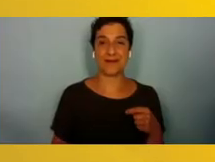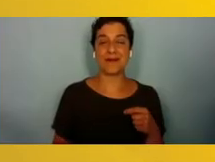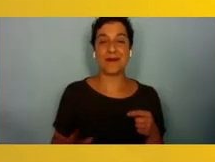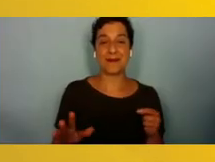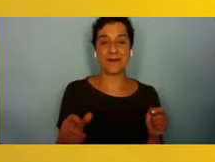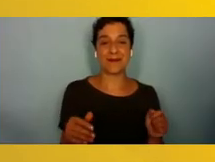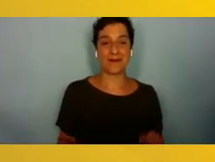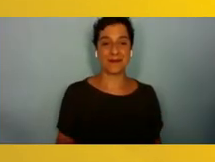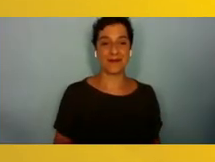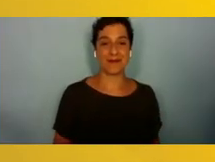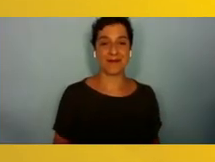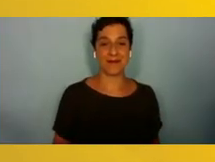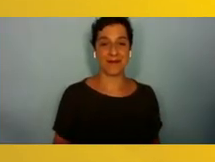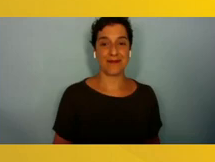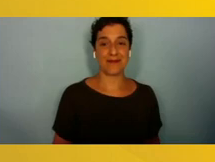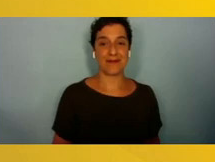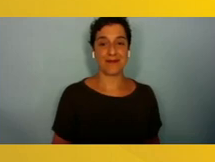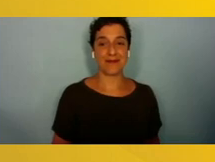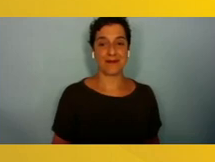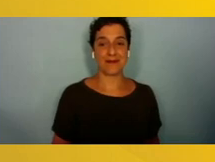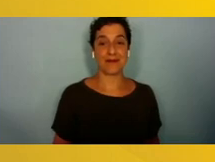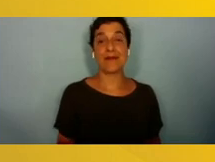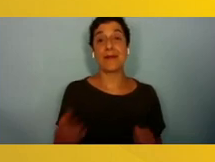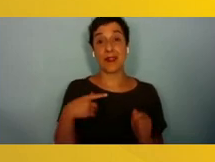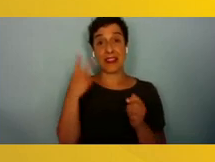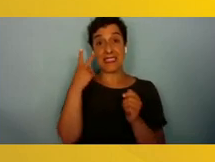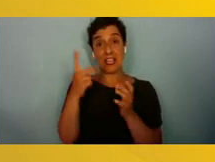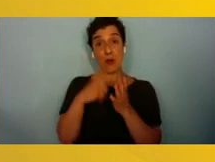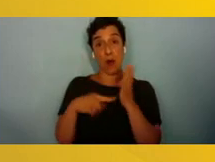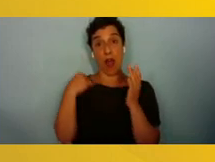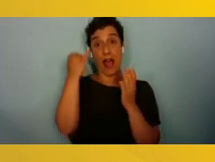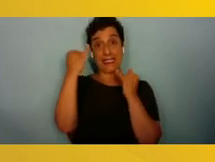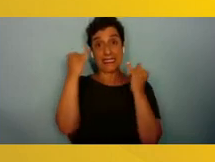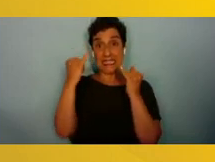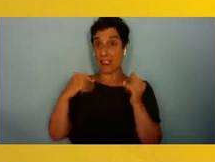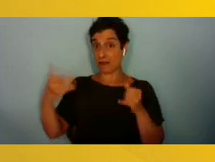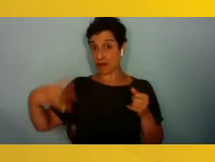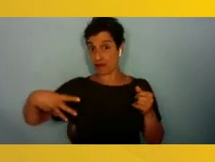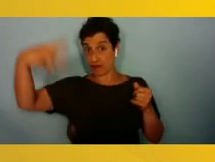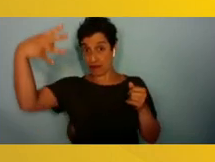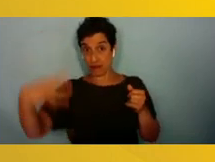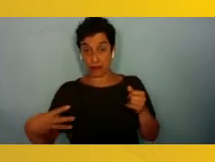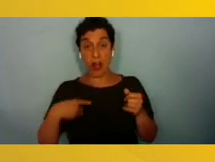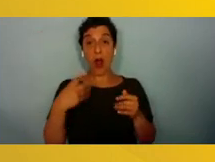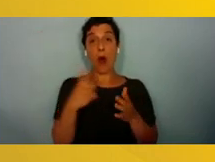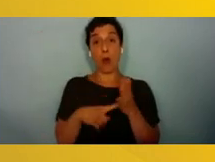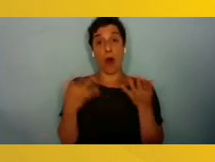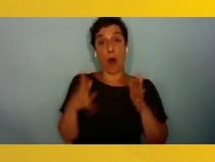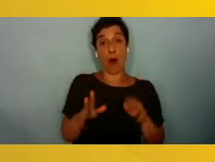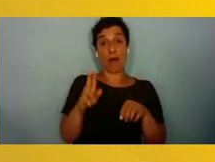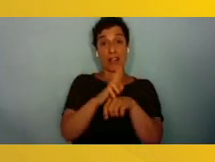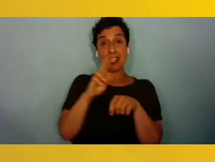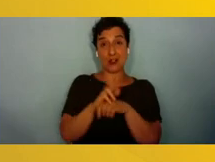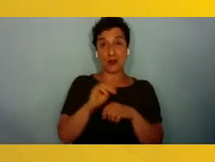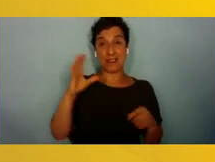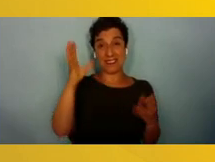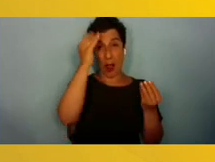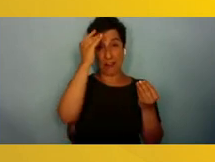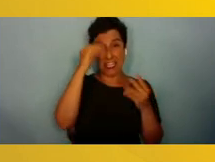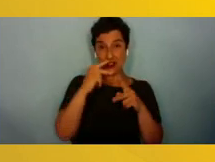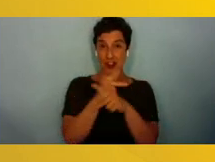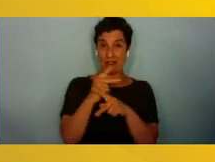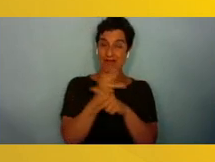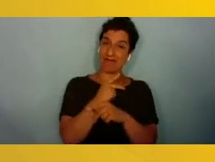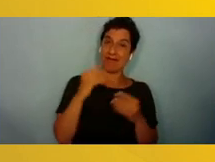how we have already used computational thinking in the unit so far. It looks like